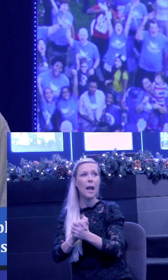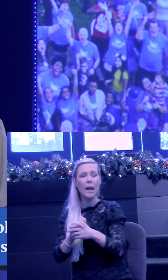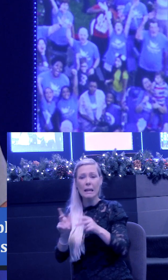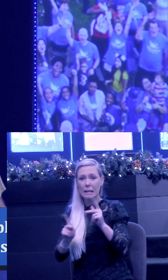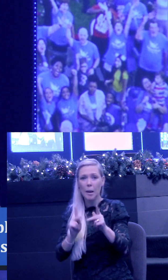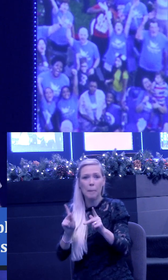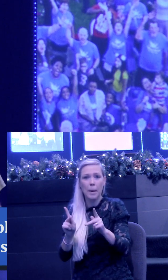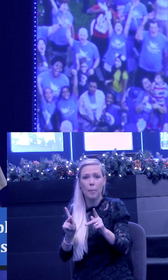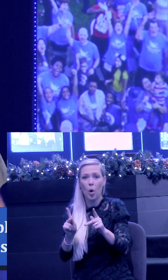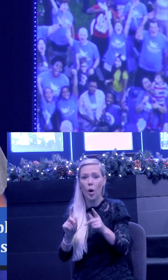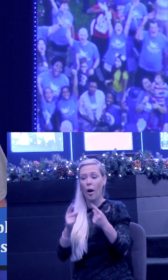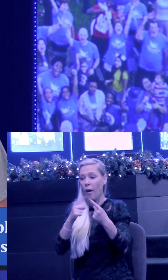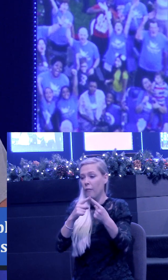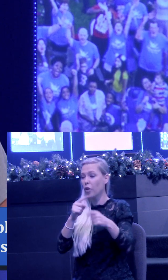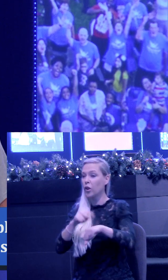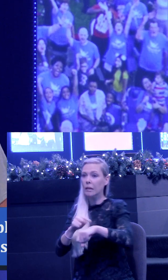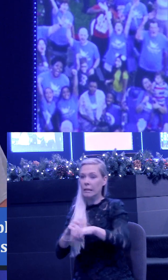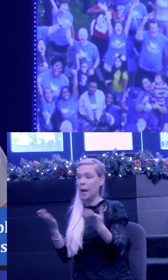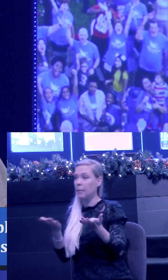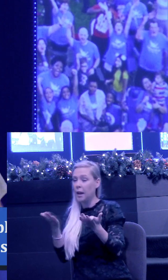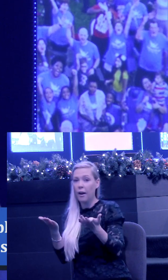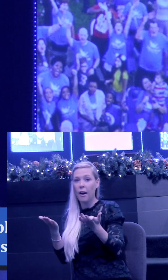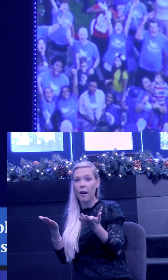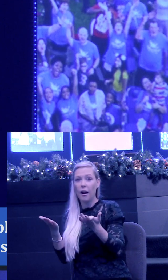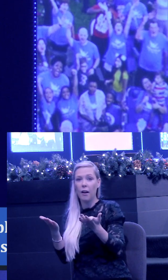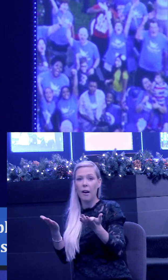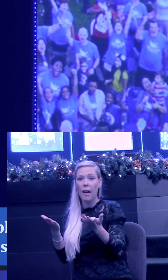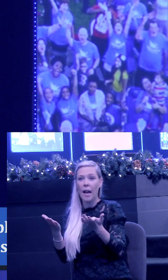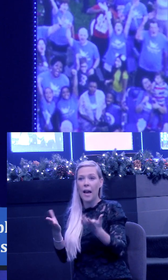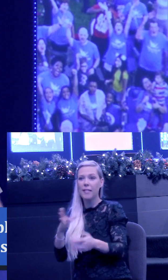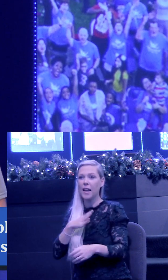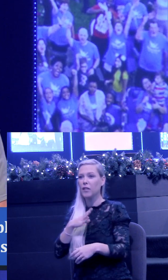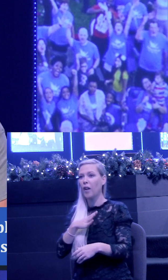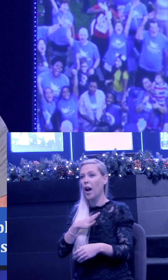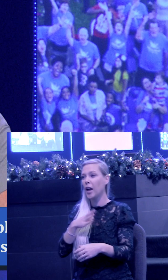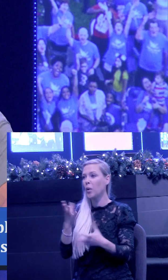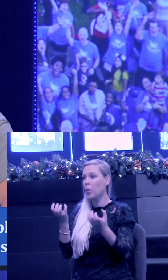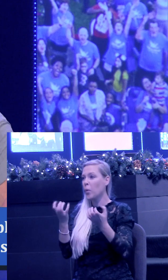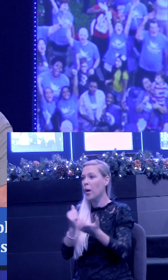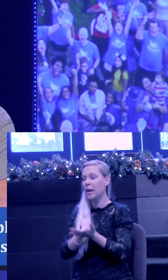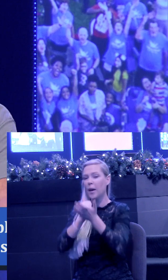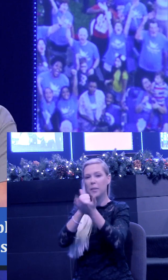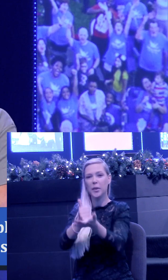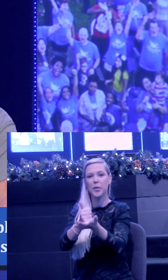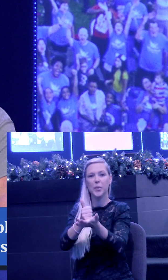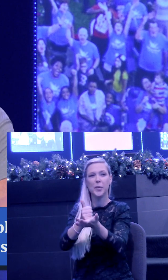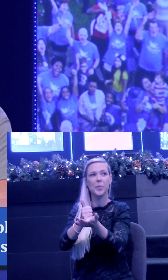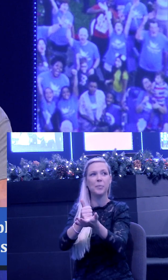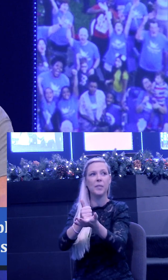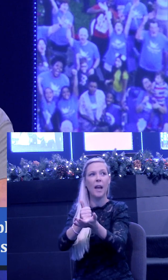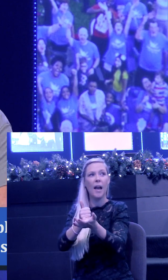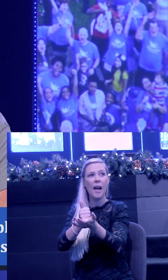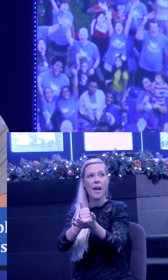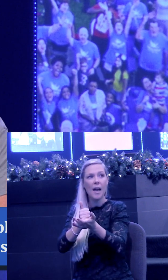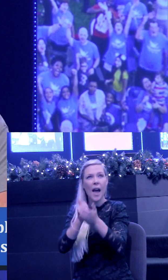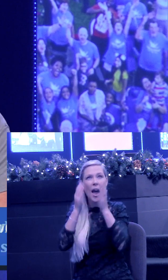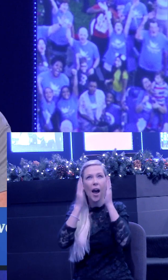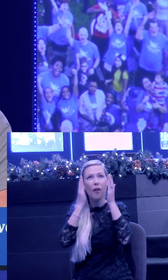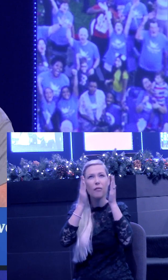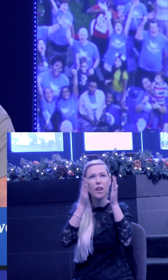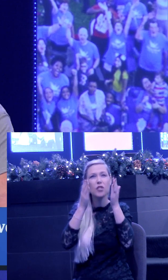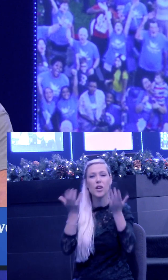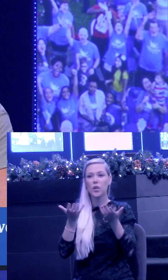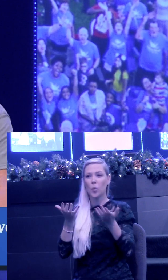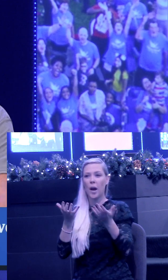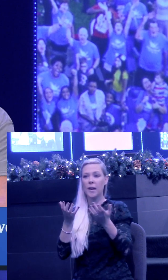wow, it's the first time they've ever been in a church in their life. And wherever you're at, we want to help you to take the next step. Our vision is to change